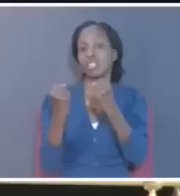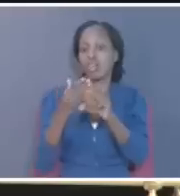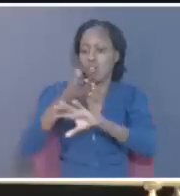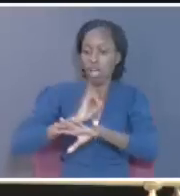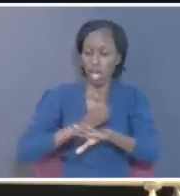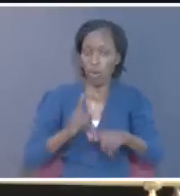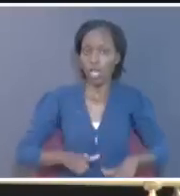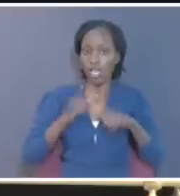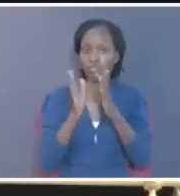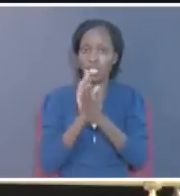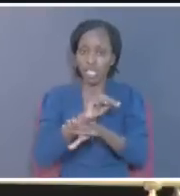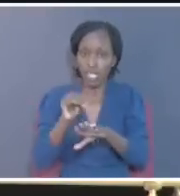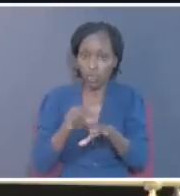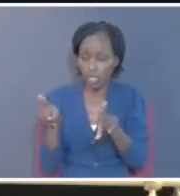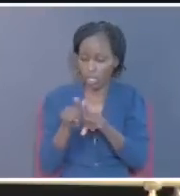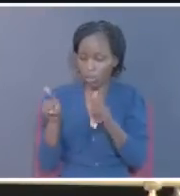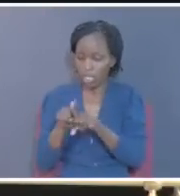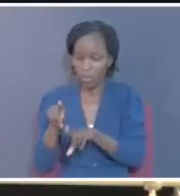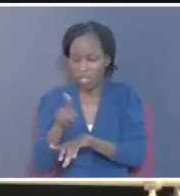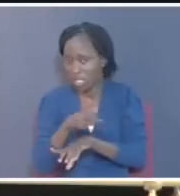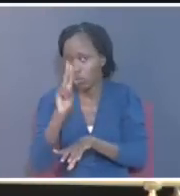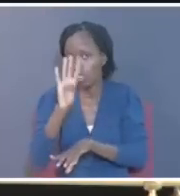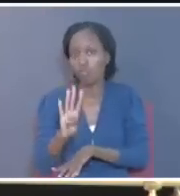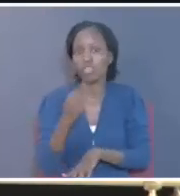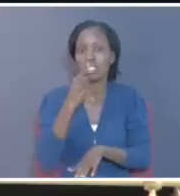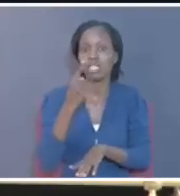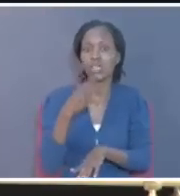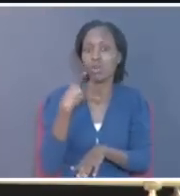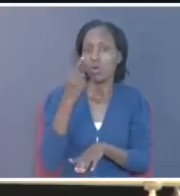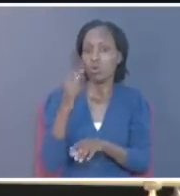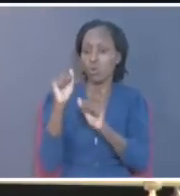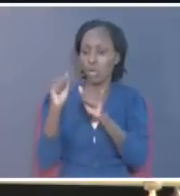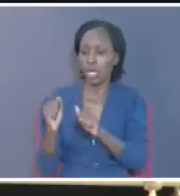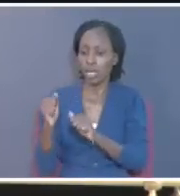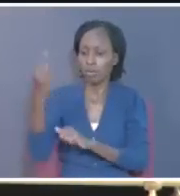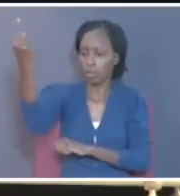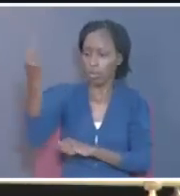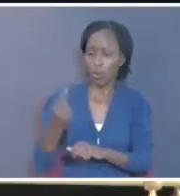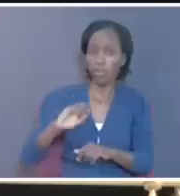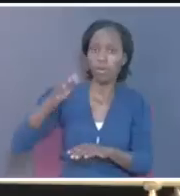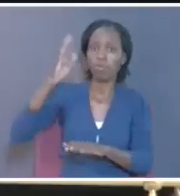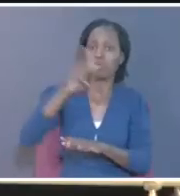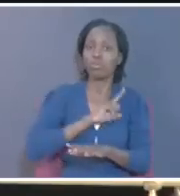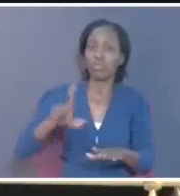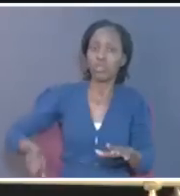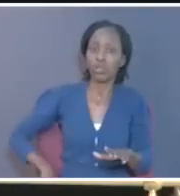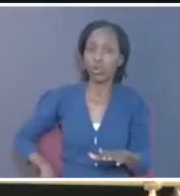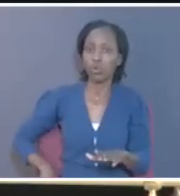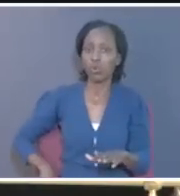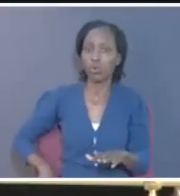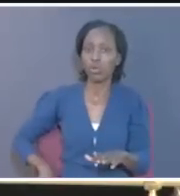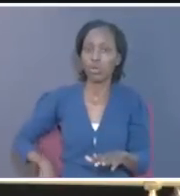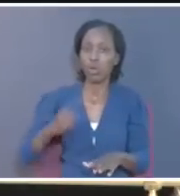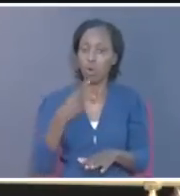this nation. The same psalm says, asks, who can ascend to the mountain of the Lord? And it says, those that